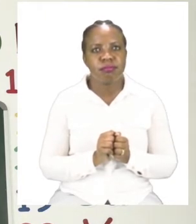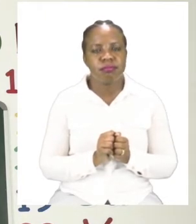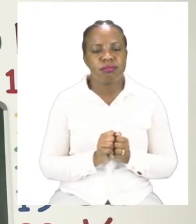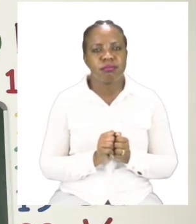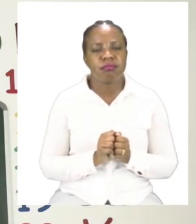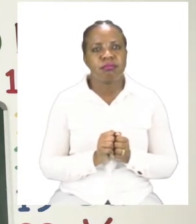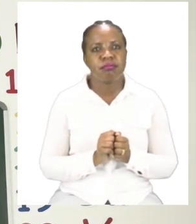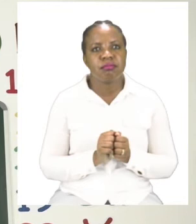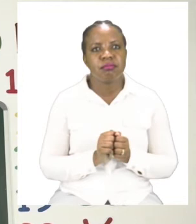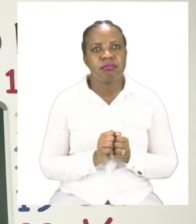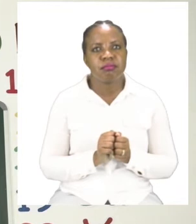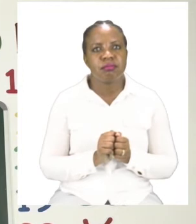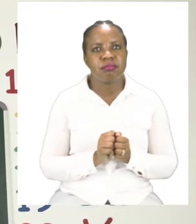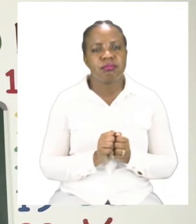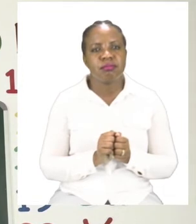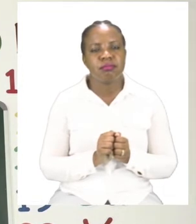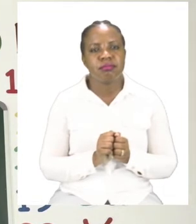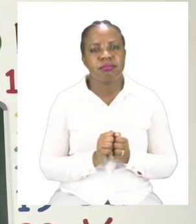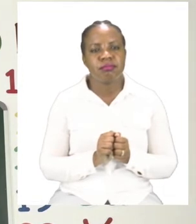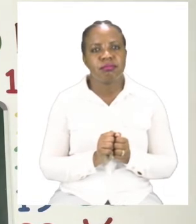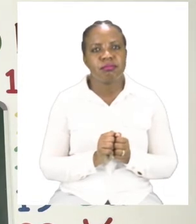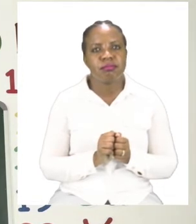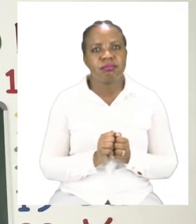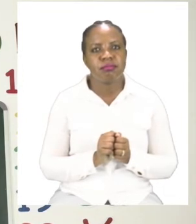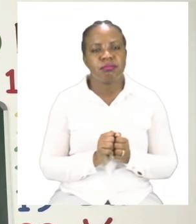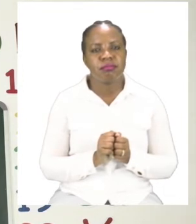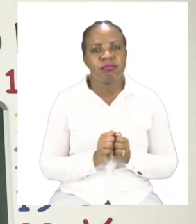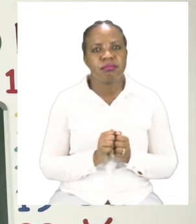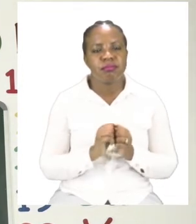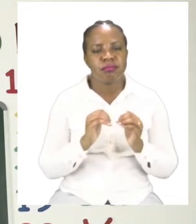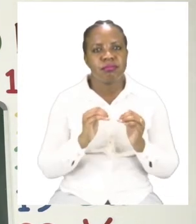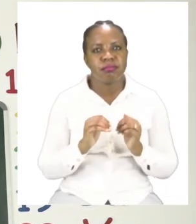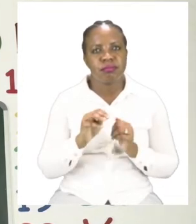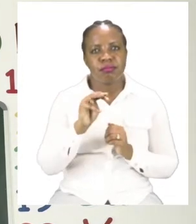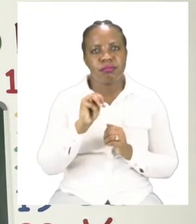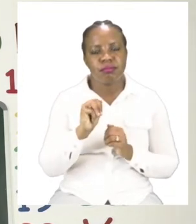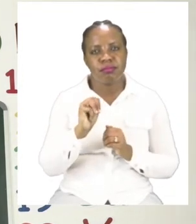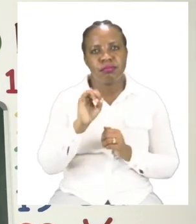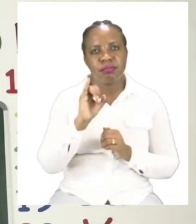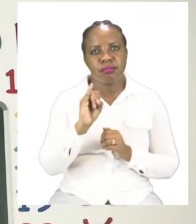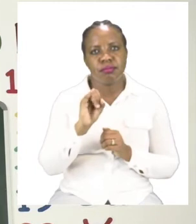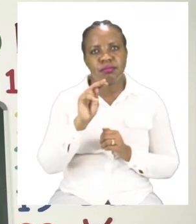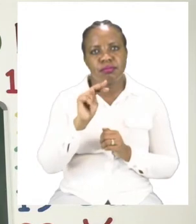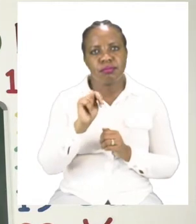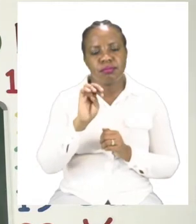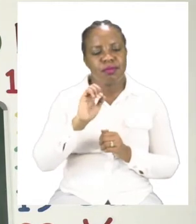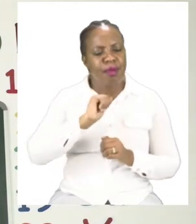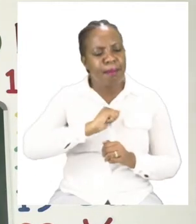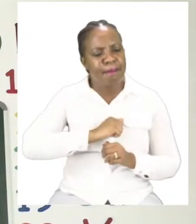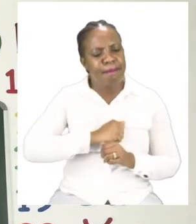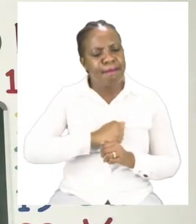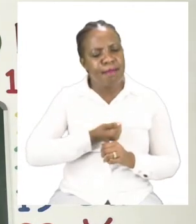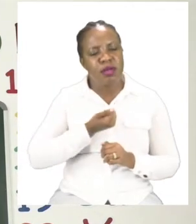him. Very good. Now, the next one is the word mine. So, if